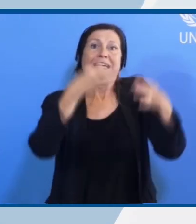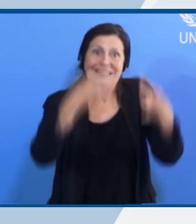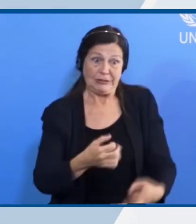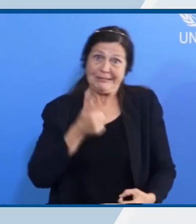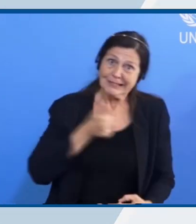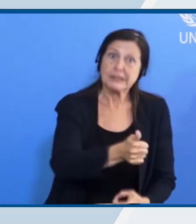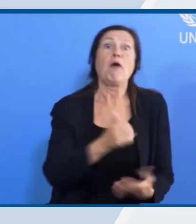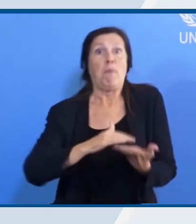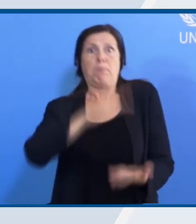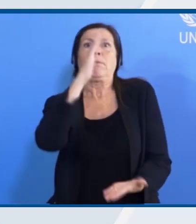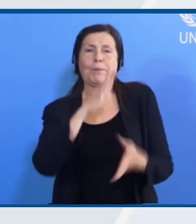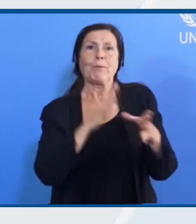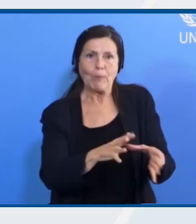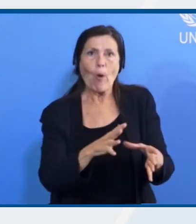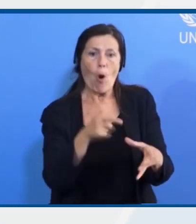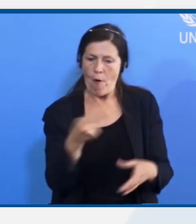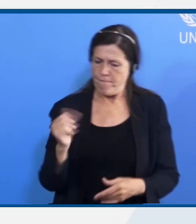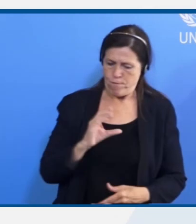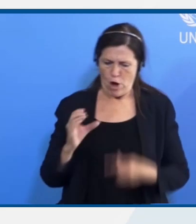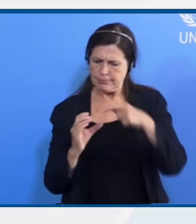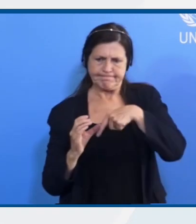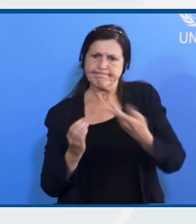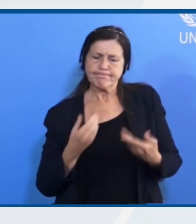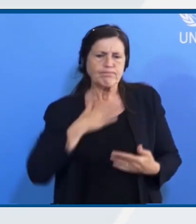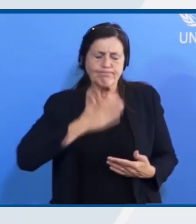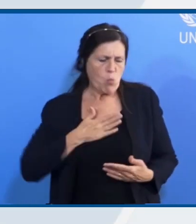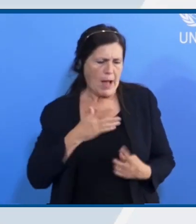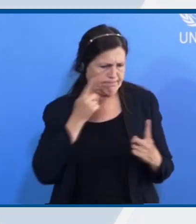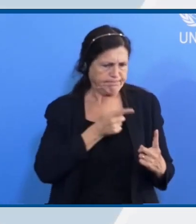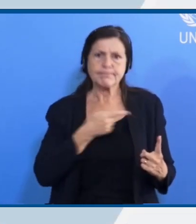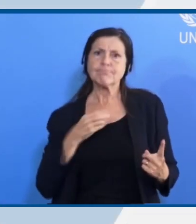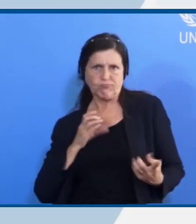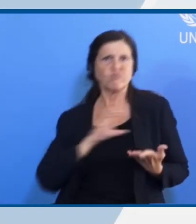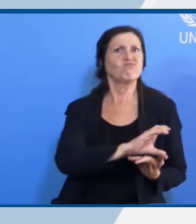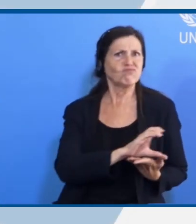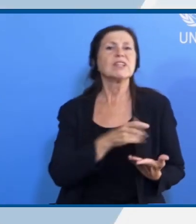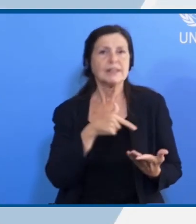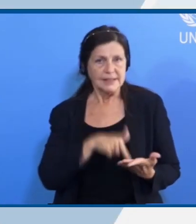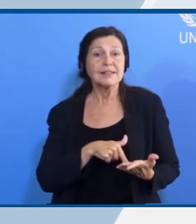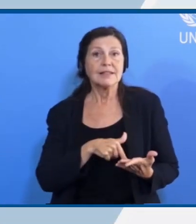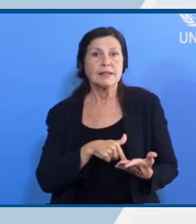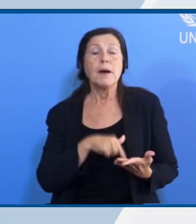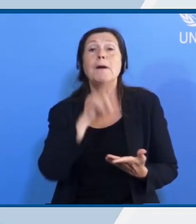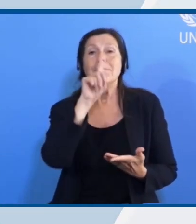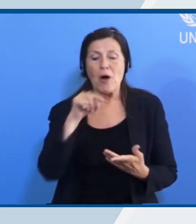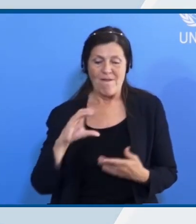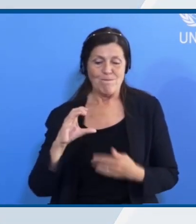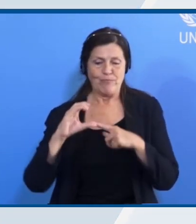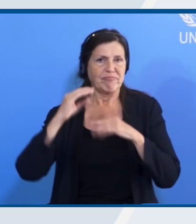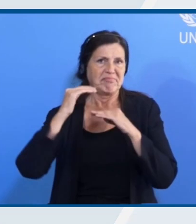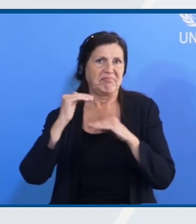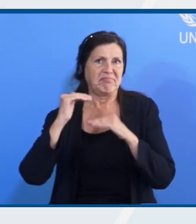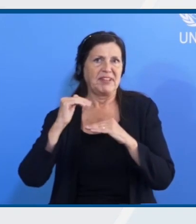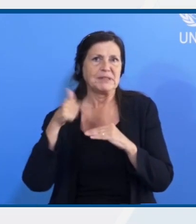by the grassroots community on what to use those funds for, but also the pool of funding is, limited.